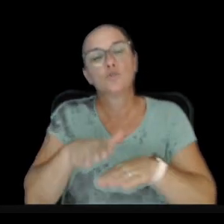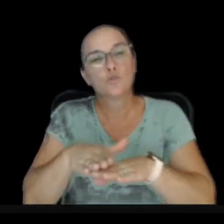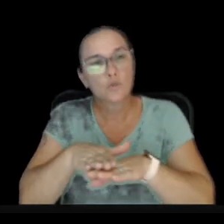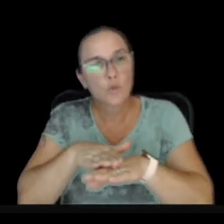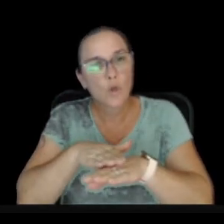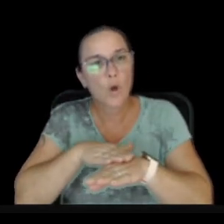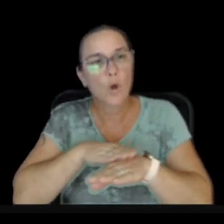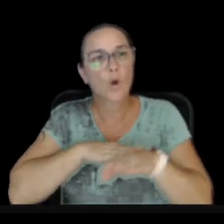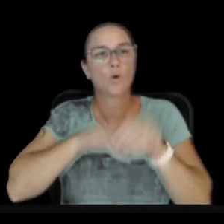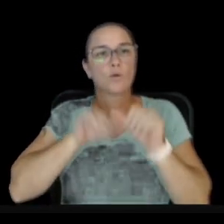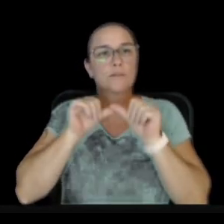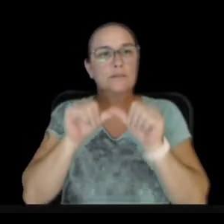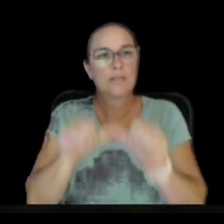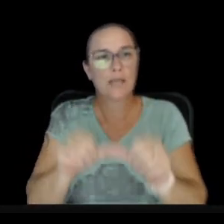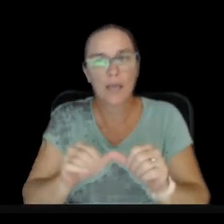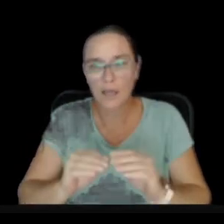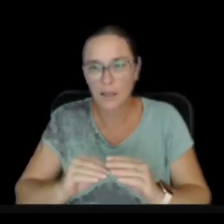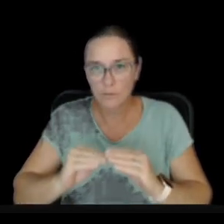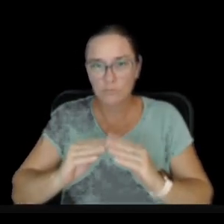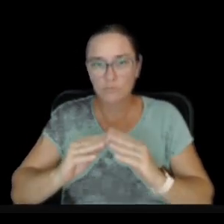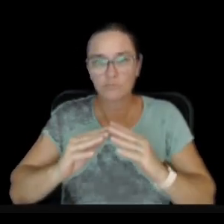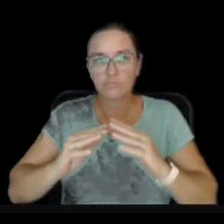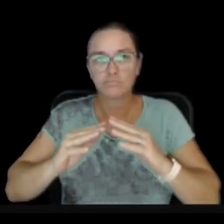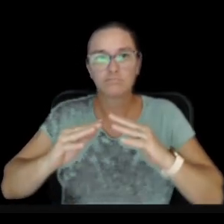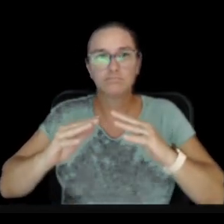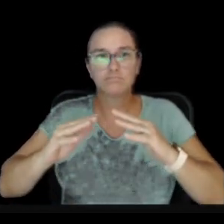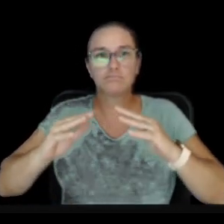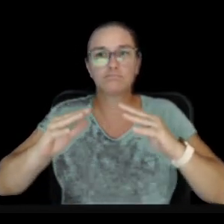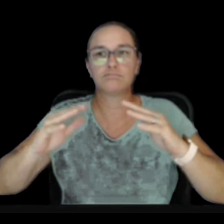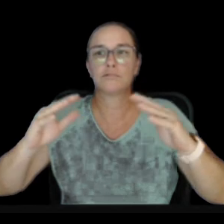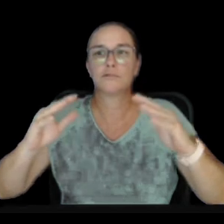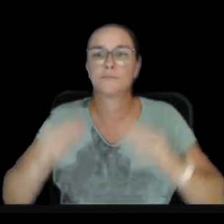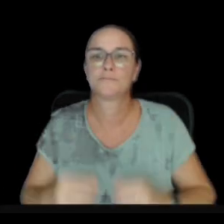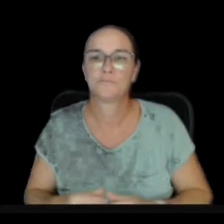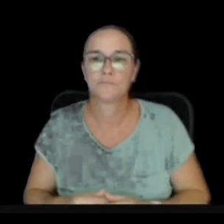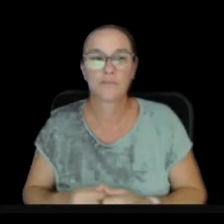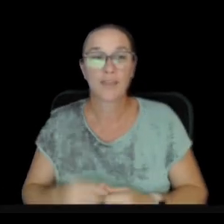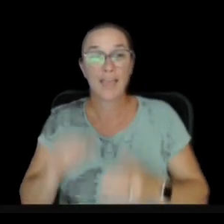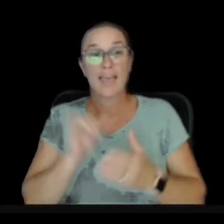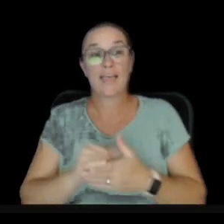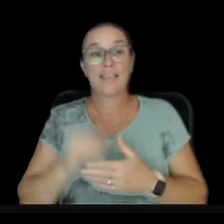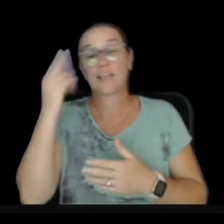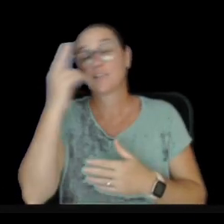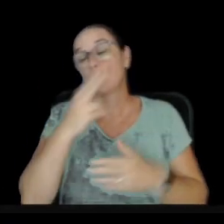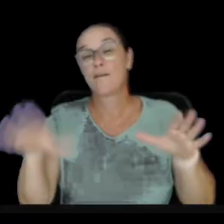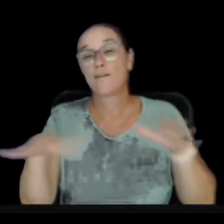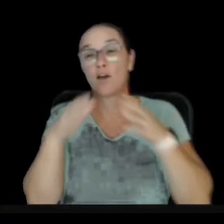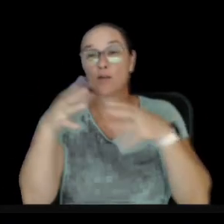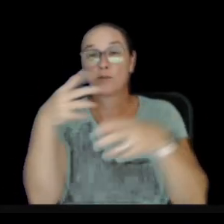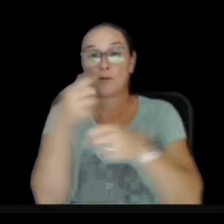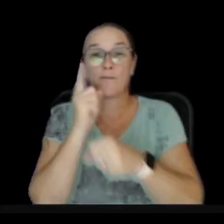rising elevation as it fills with magma below. And that's our Hawaiian volcano summary for this week.